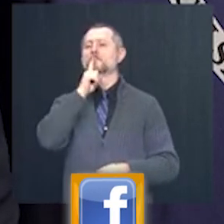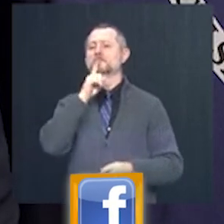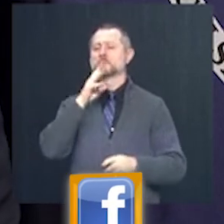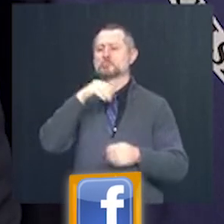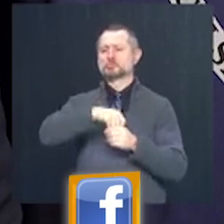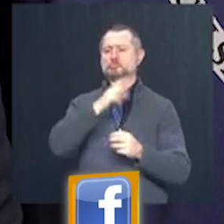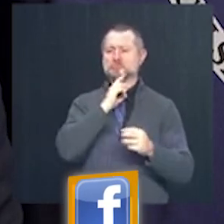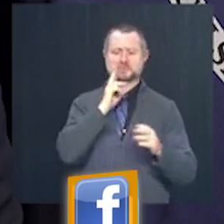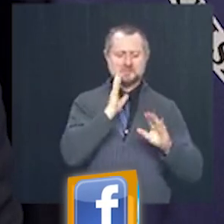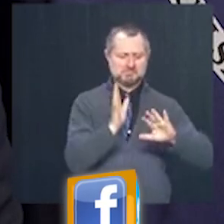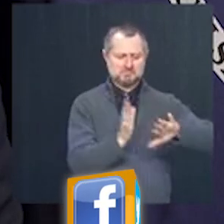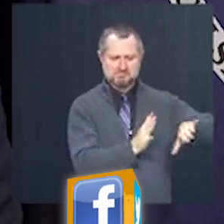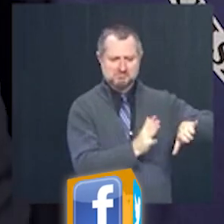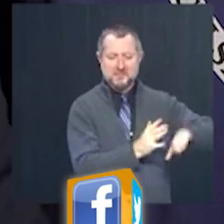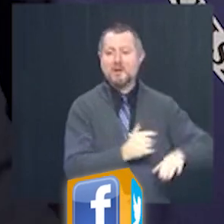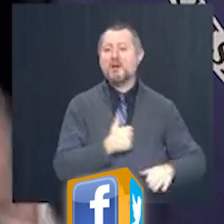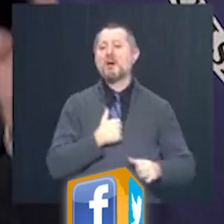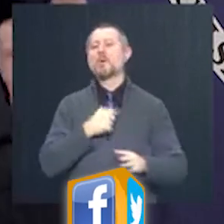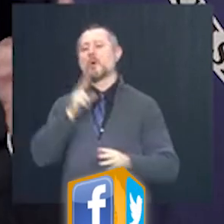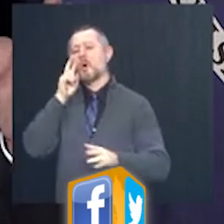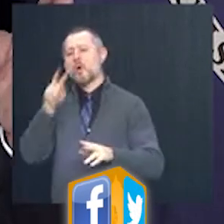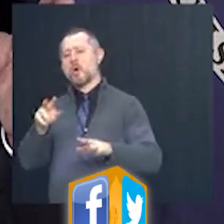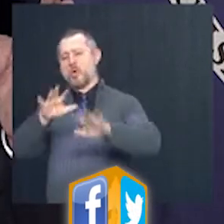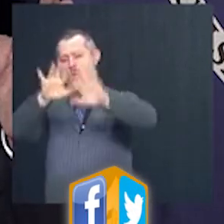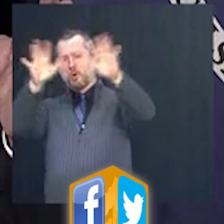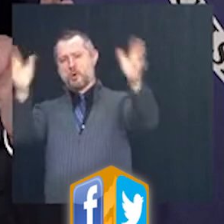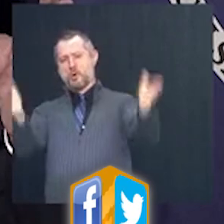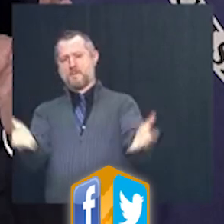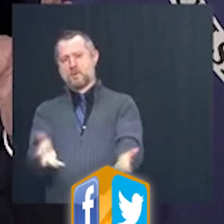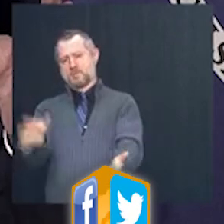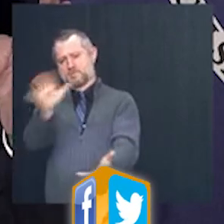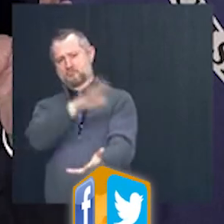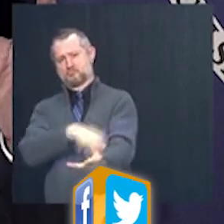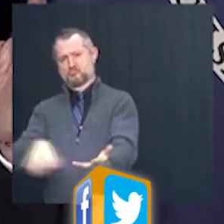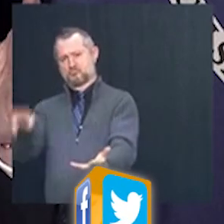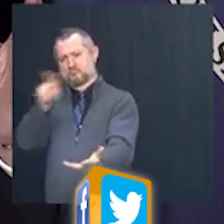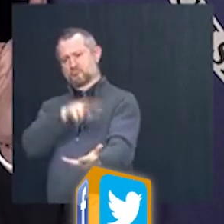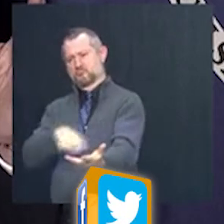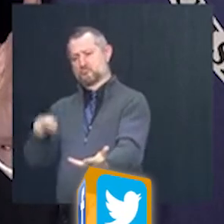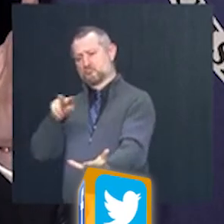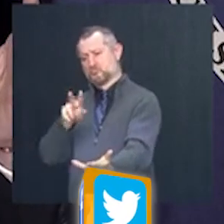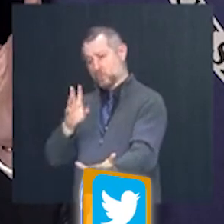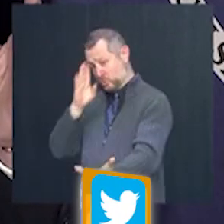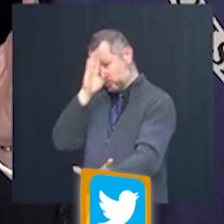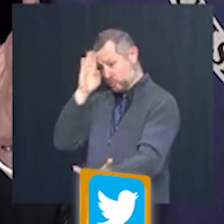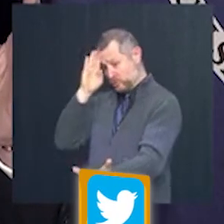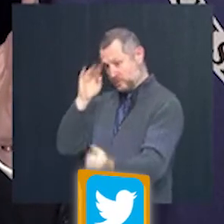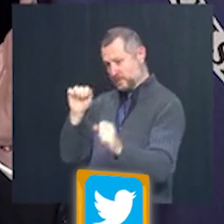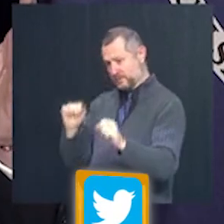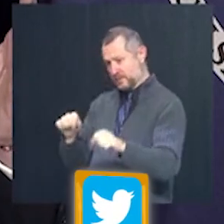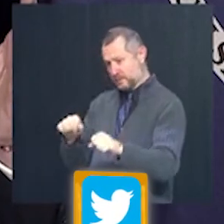picture. We are looking at hospitalization capacity.